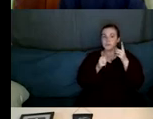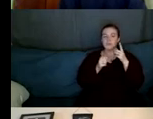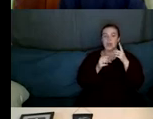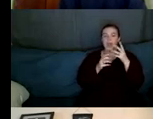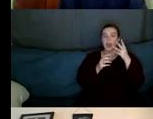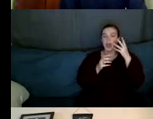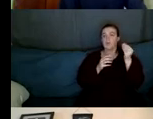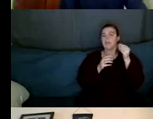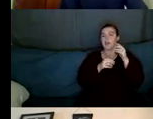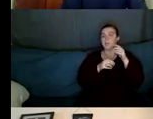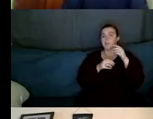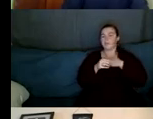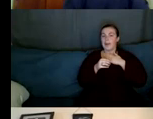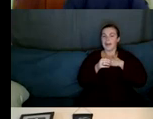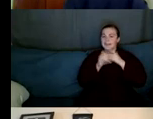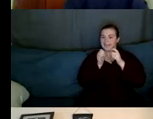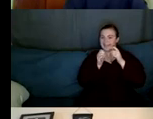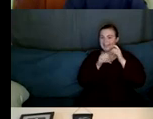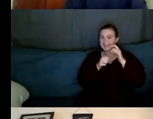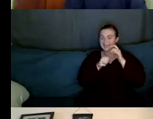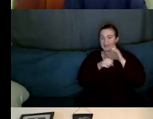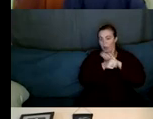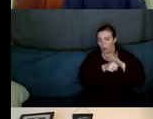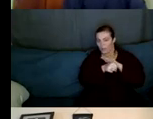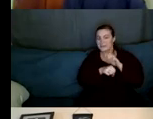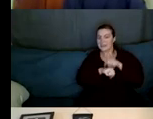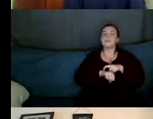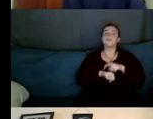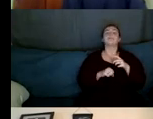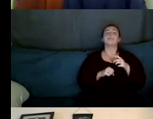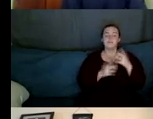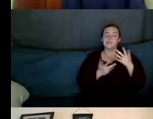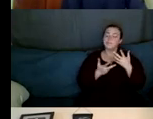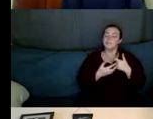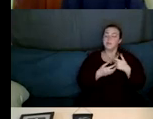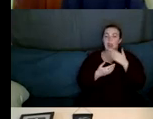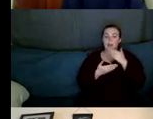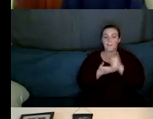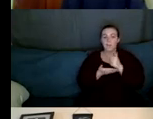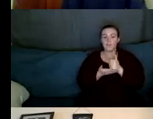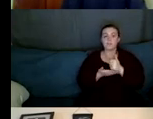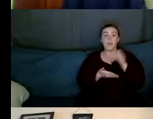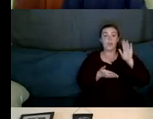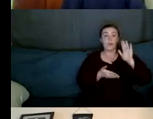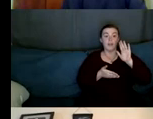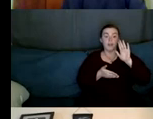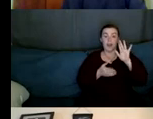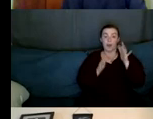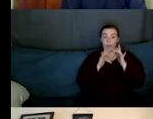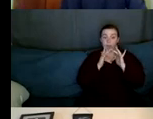So their free version will allow you to put in 4 different